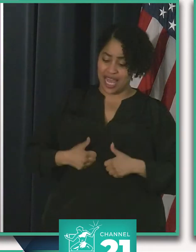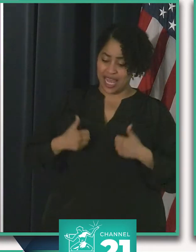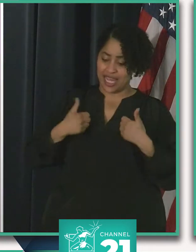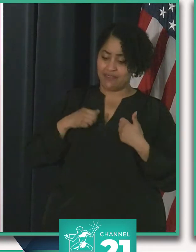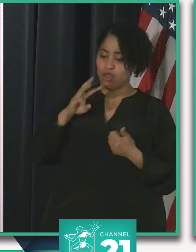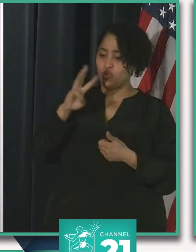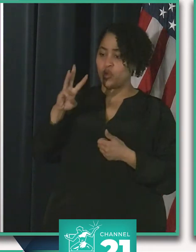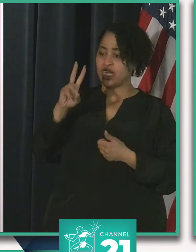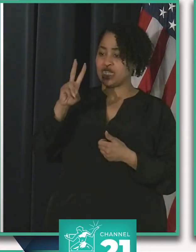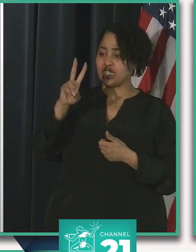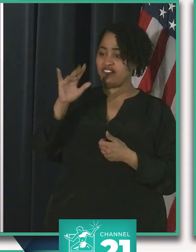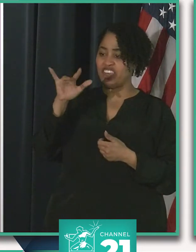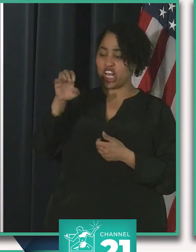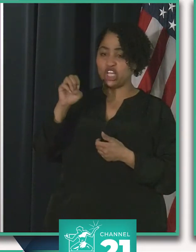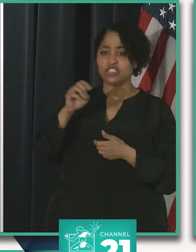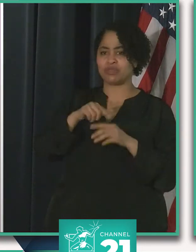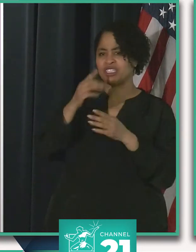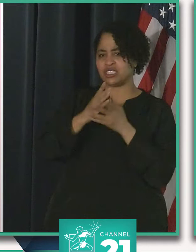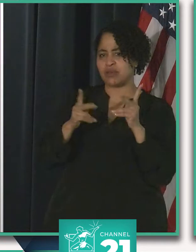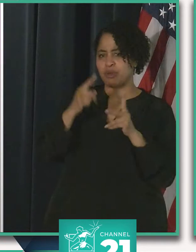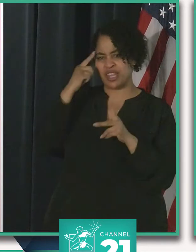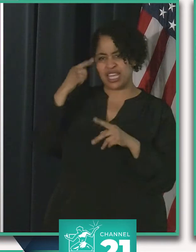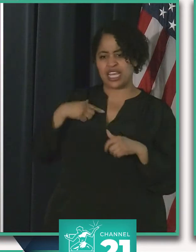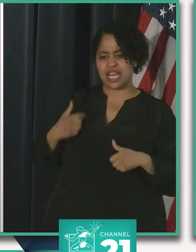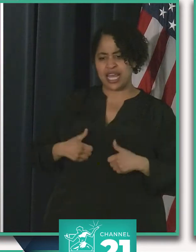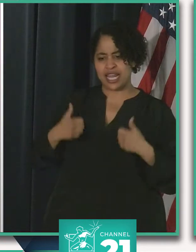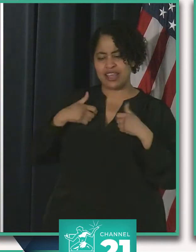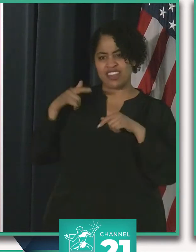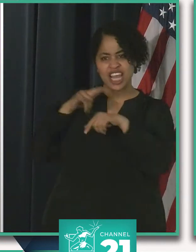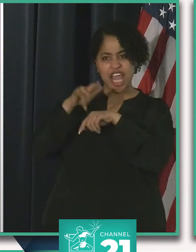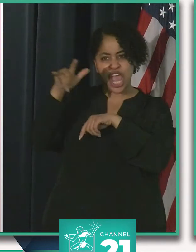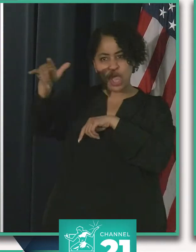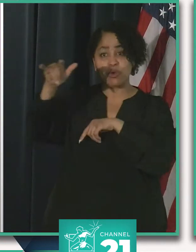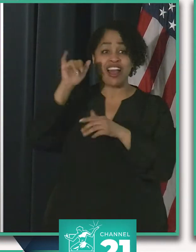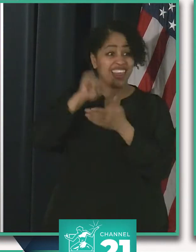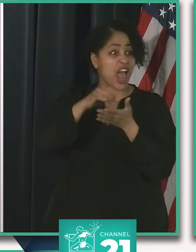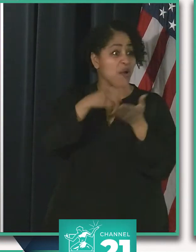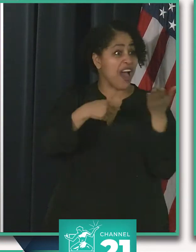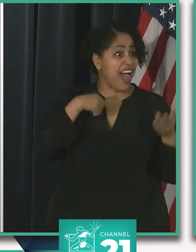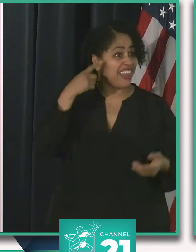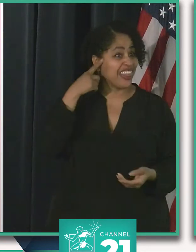West Village, although some people might think I live at the airport. But that's what I thought.